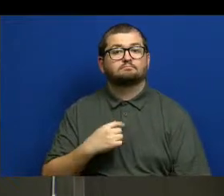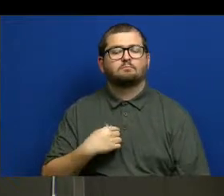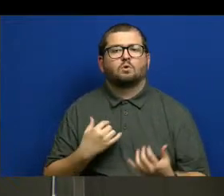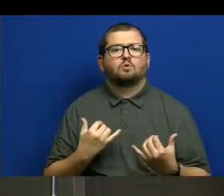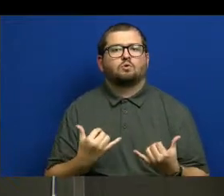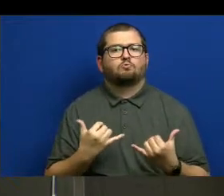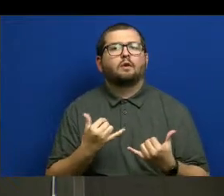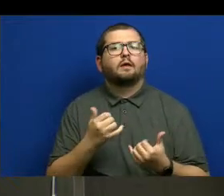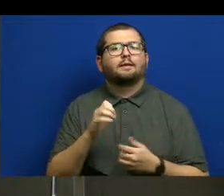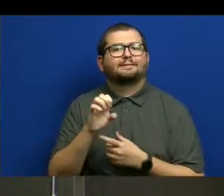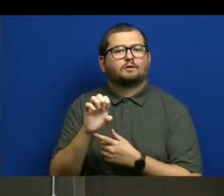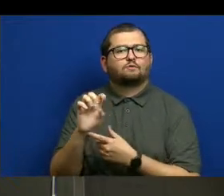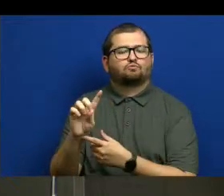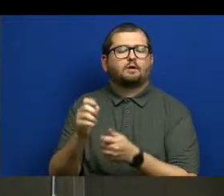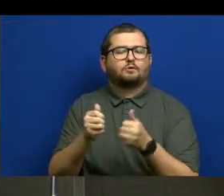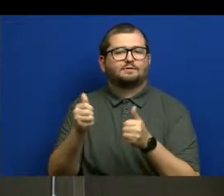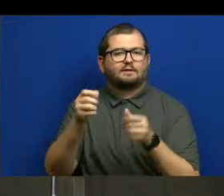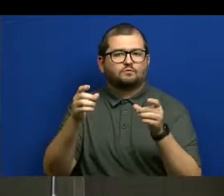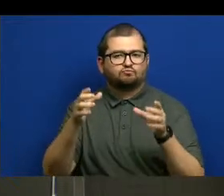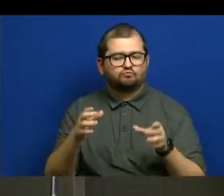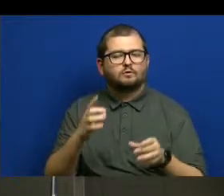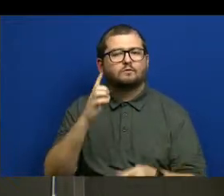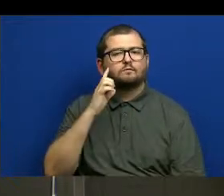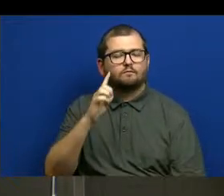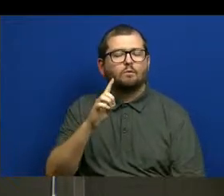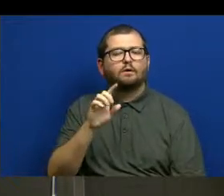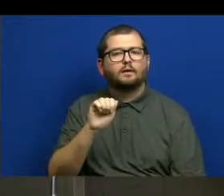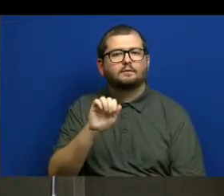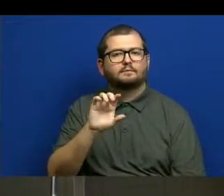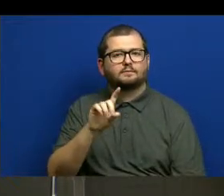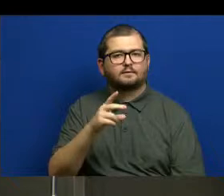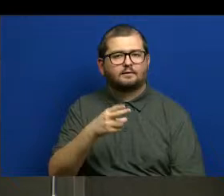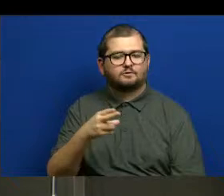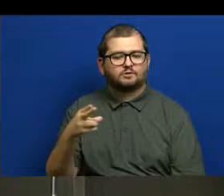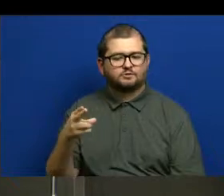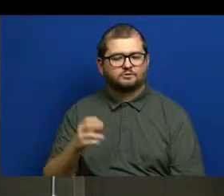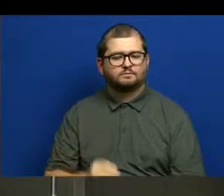executive director of the Arizona Commission for the Deaf and Hard of Hearing.